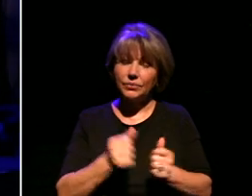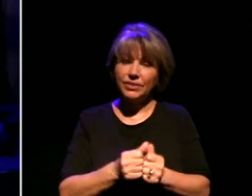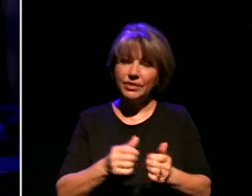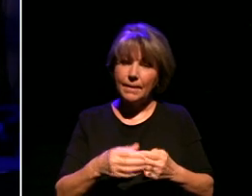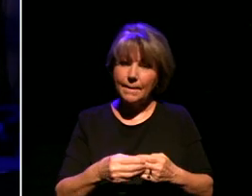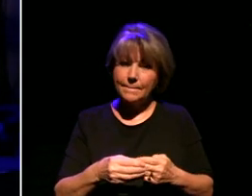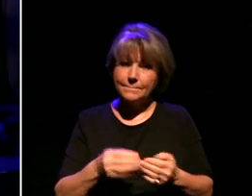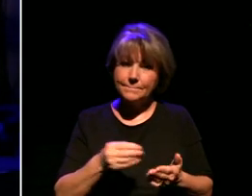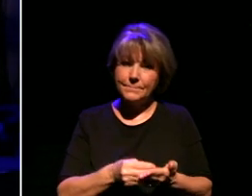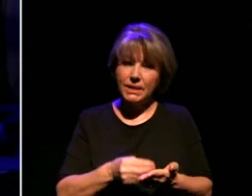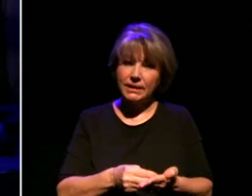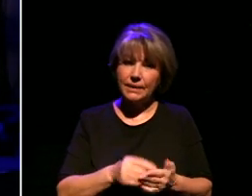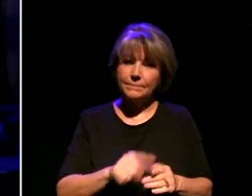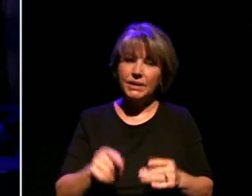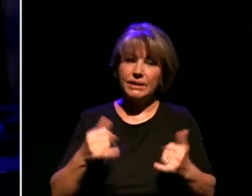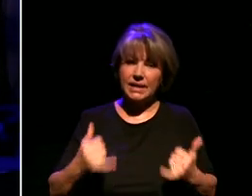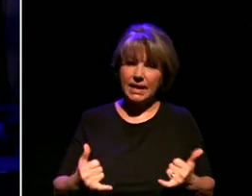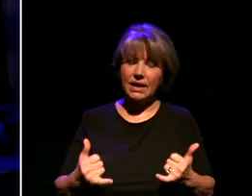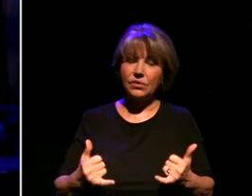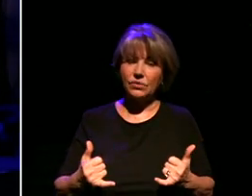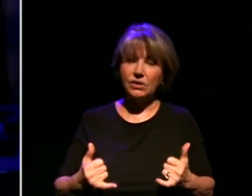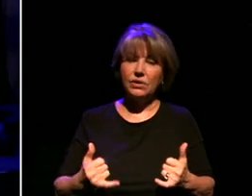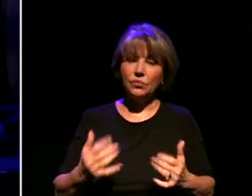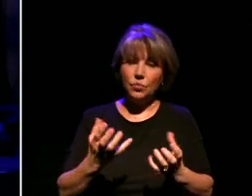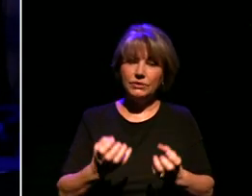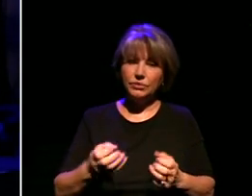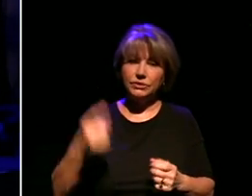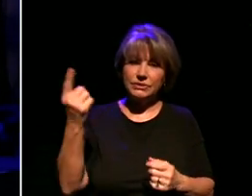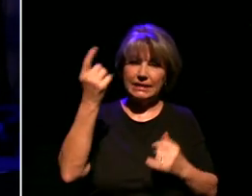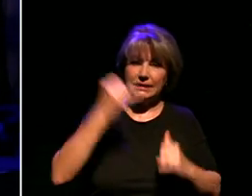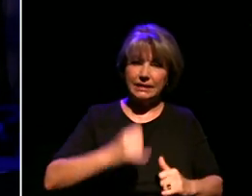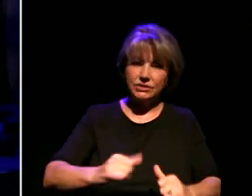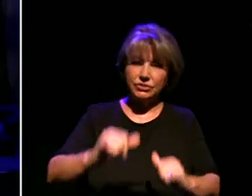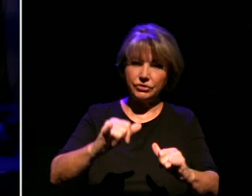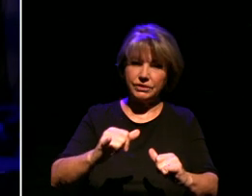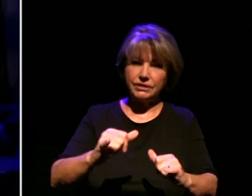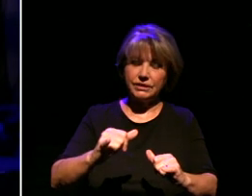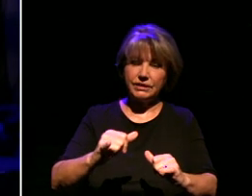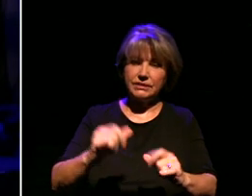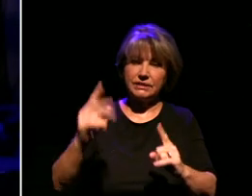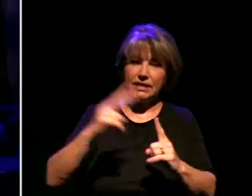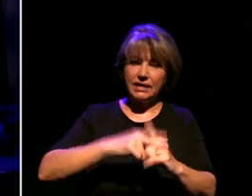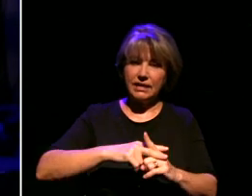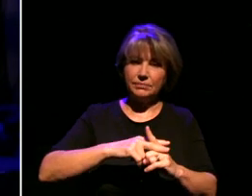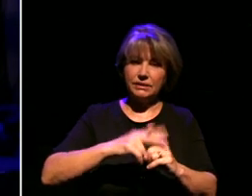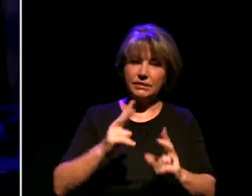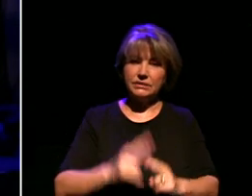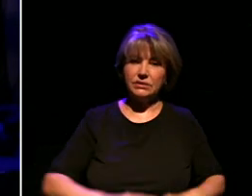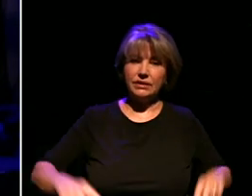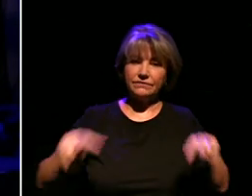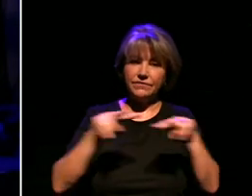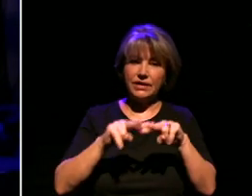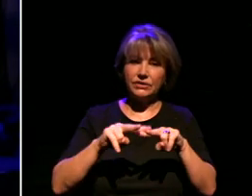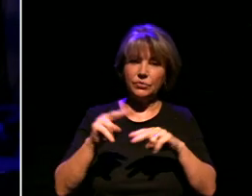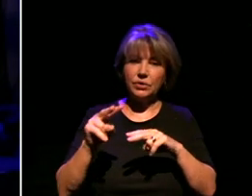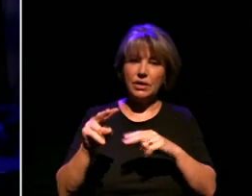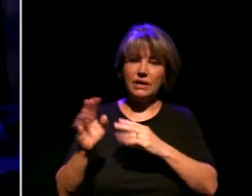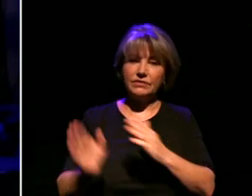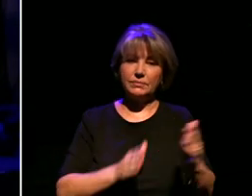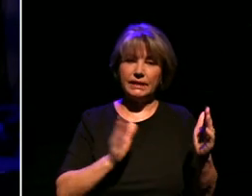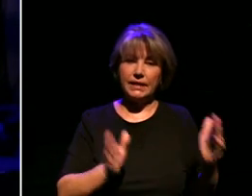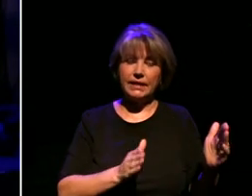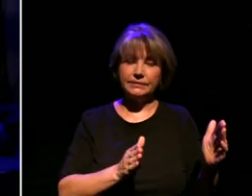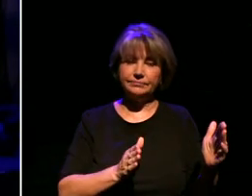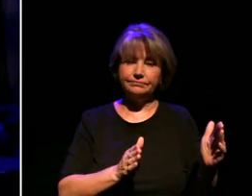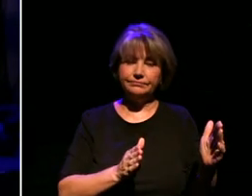so now we're going to get to the very practical side of things. And we're going to look at the value of a plan. And just,